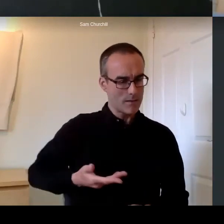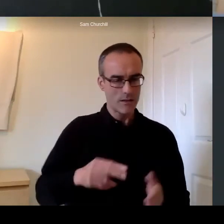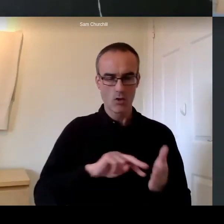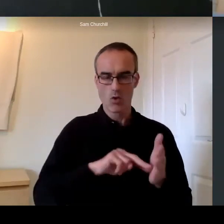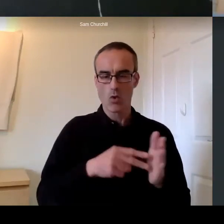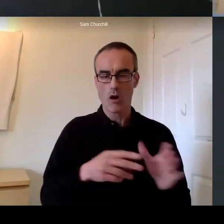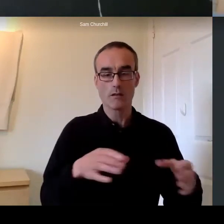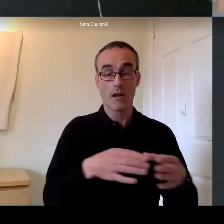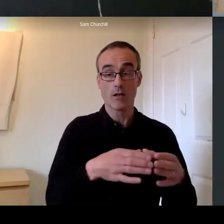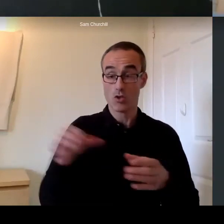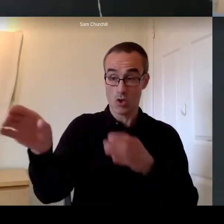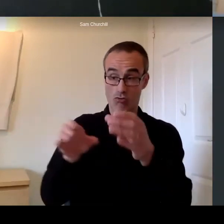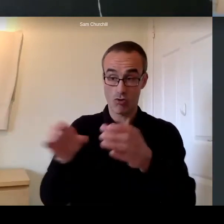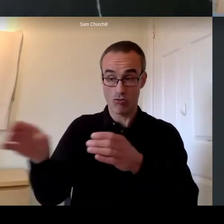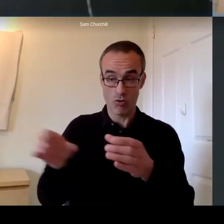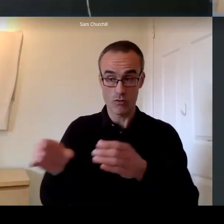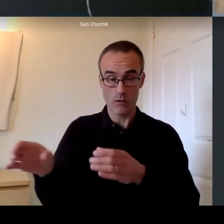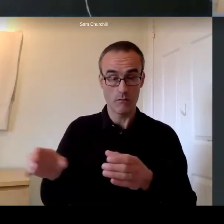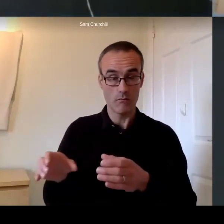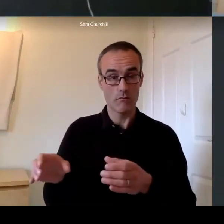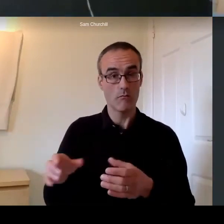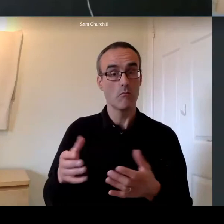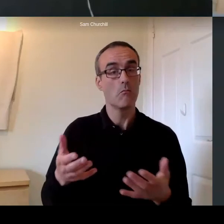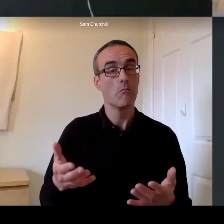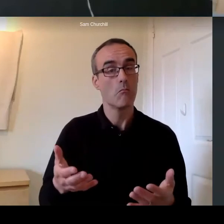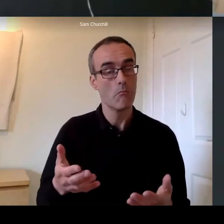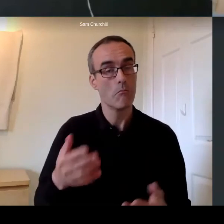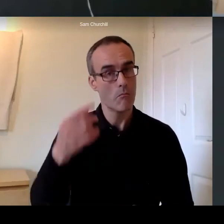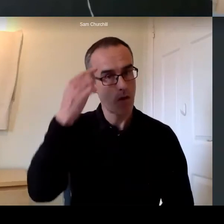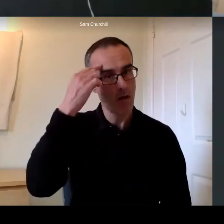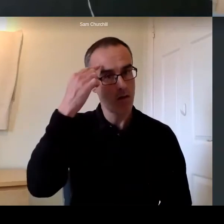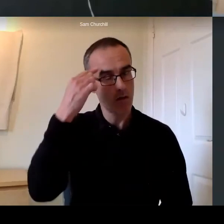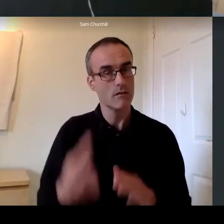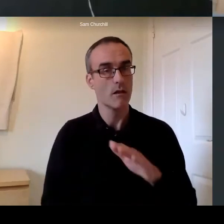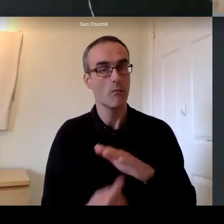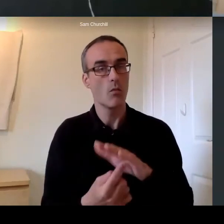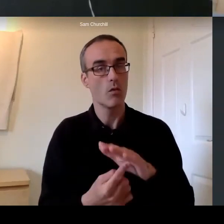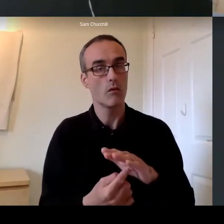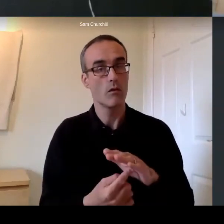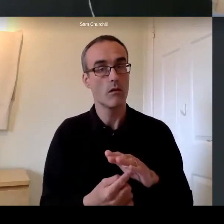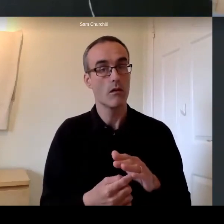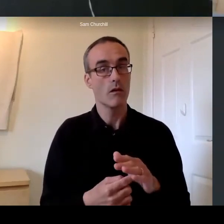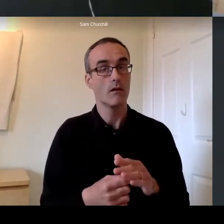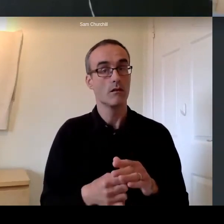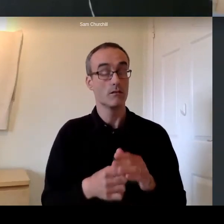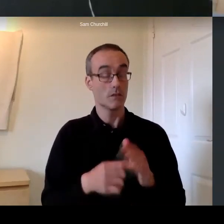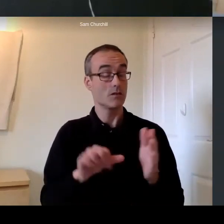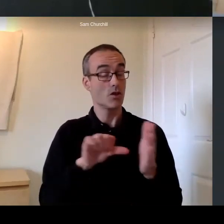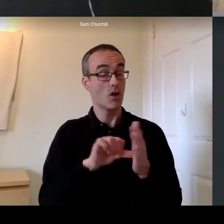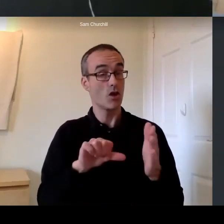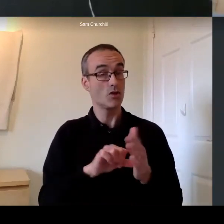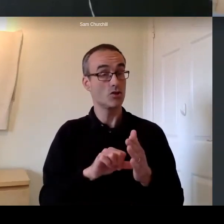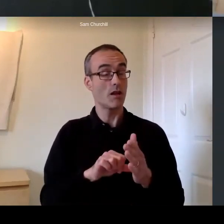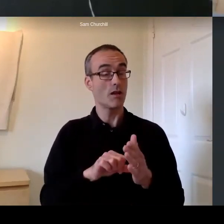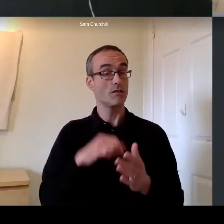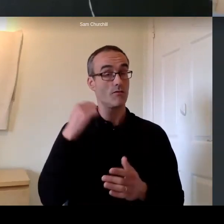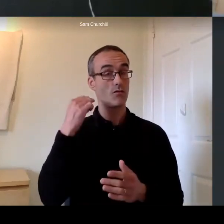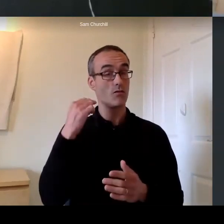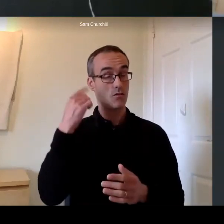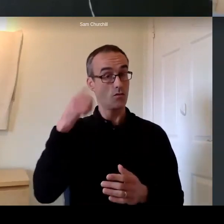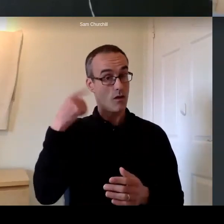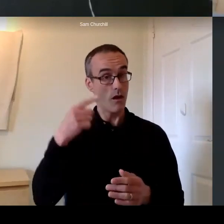Proud to say that London Sport has sort of led the industry in some of our work around that process. I suppose I'll take a step back and talk